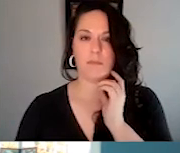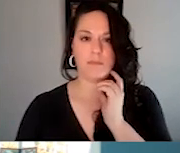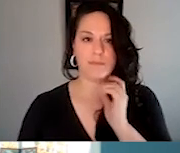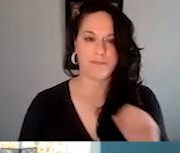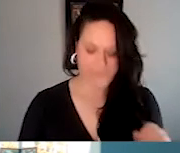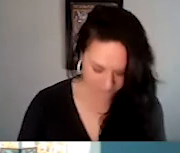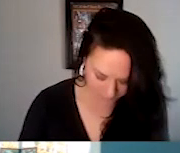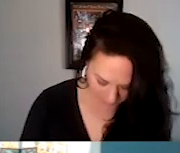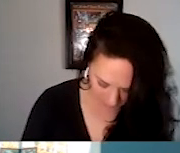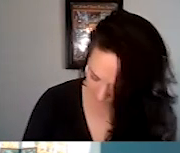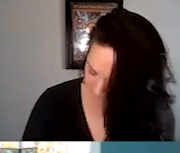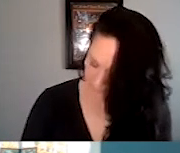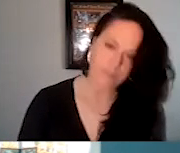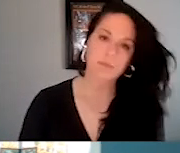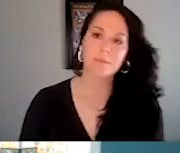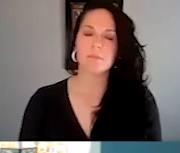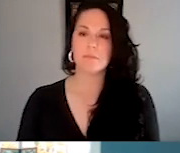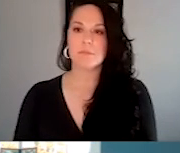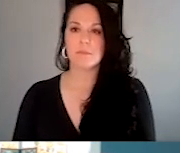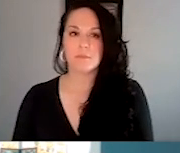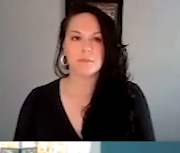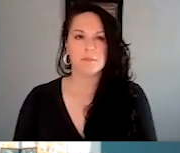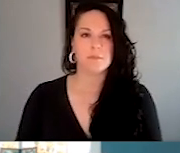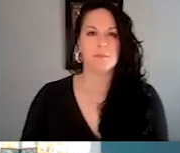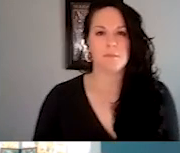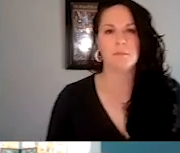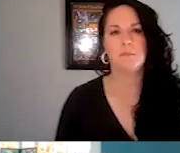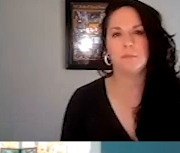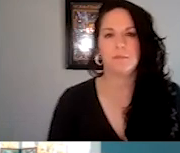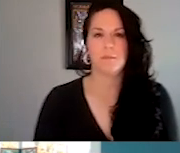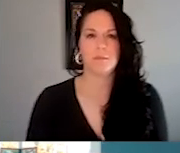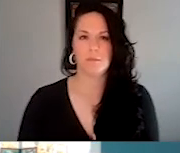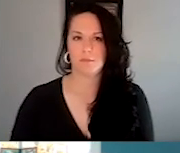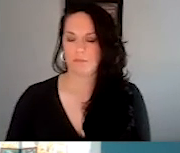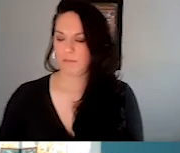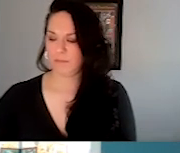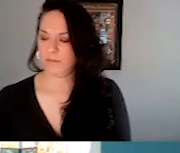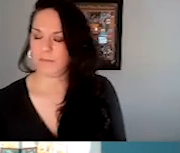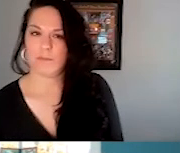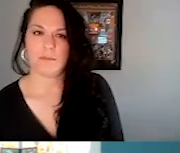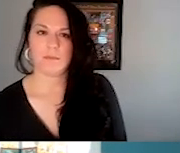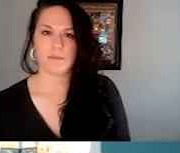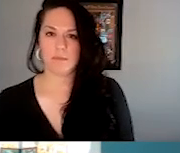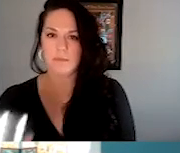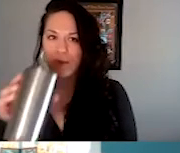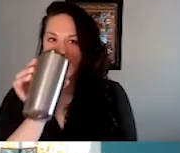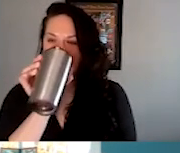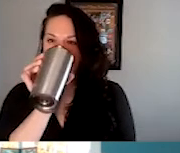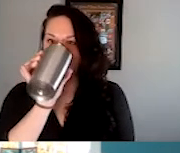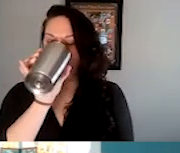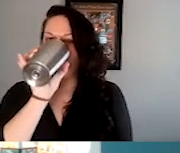well as other speakers. So this is something else that Christina talked about. Really, you need to start by raising awareness